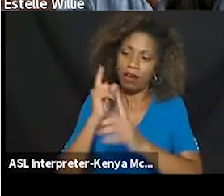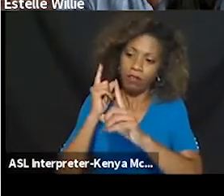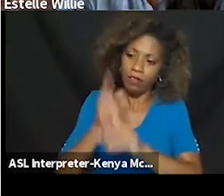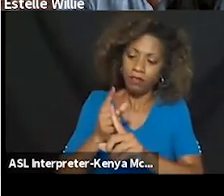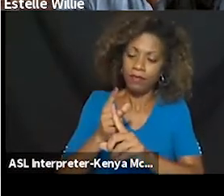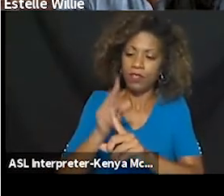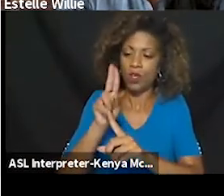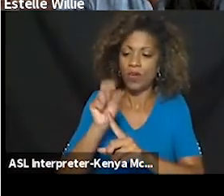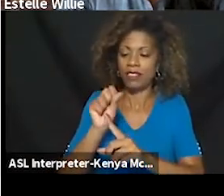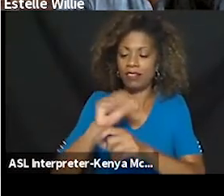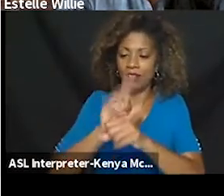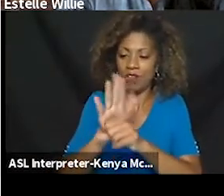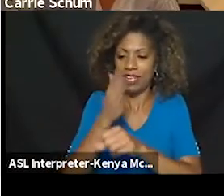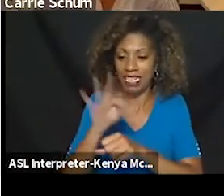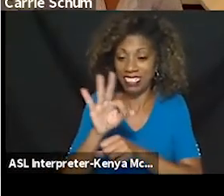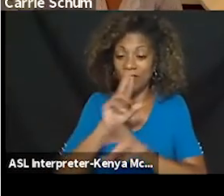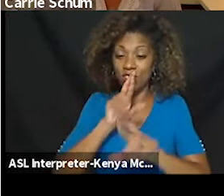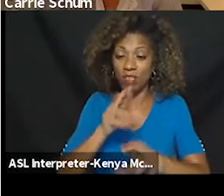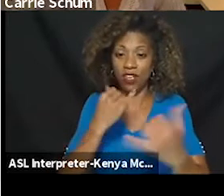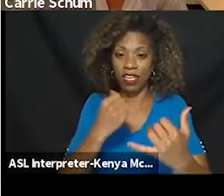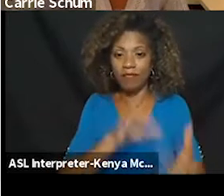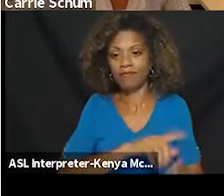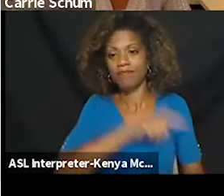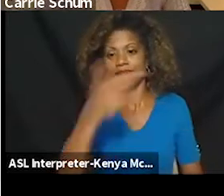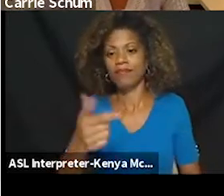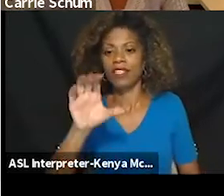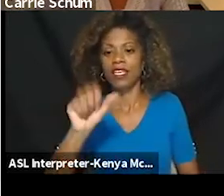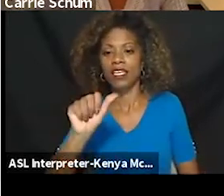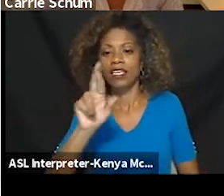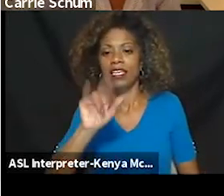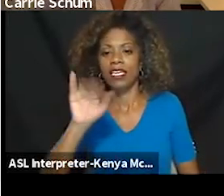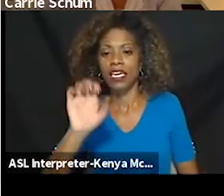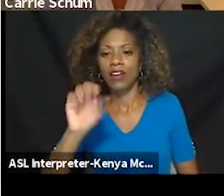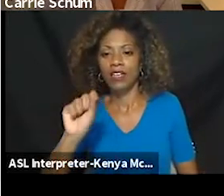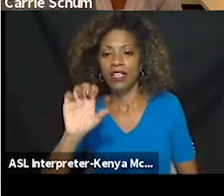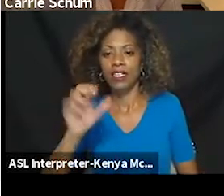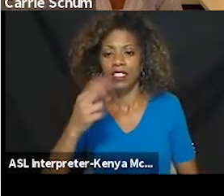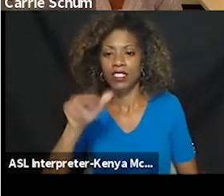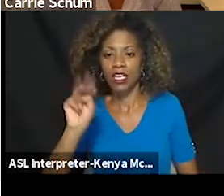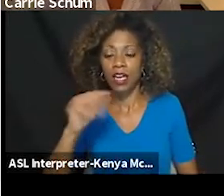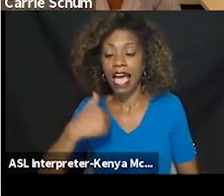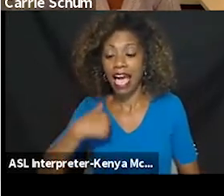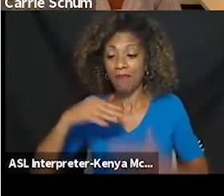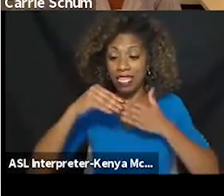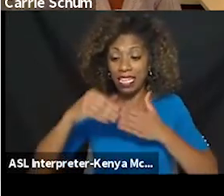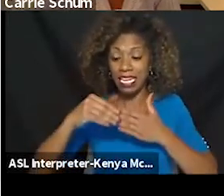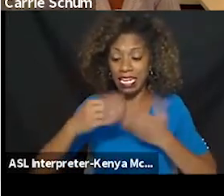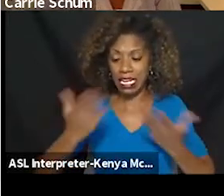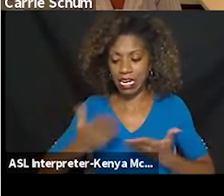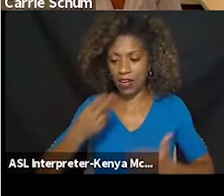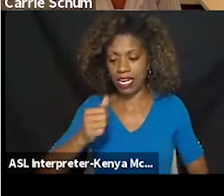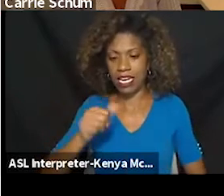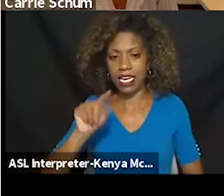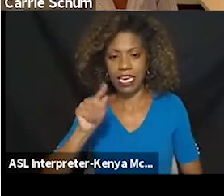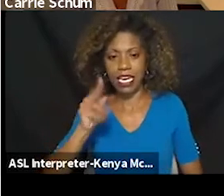response. Carrie? And I'm Carrie Shum. I'm the lead on the Rockefeller work here at Hattaway, particularly overseeing the research